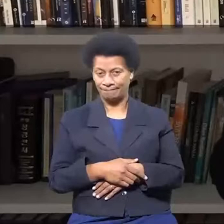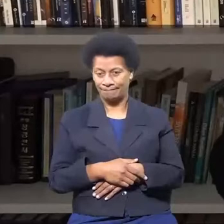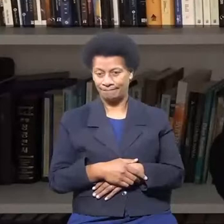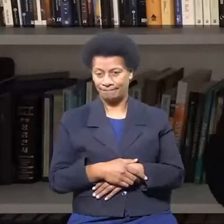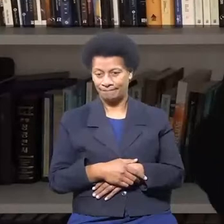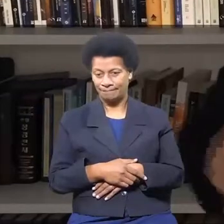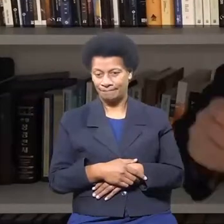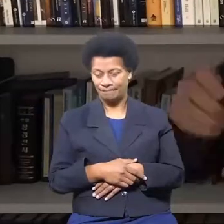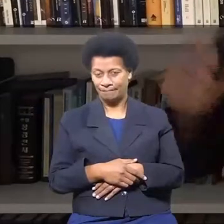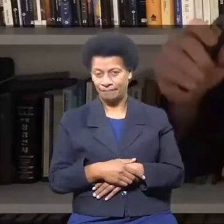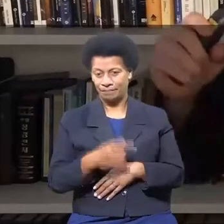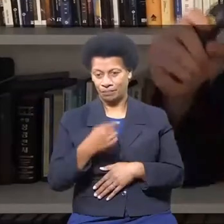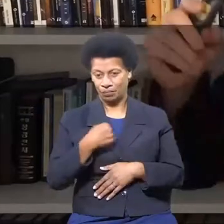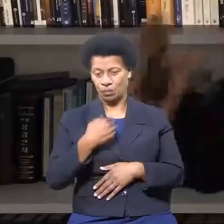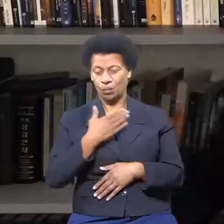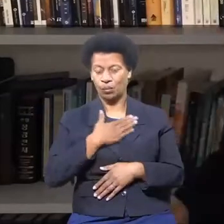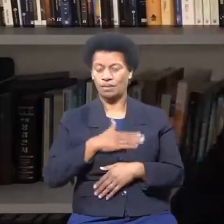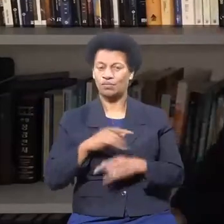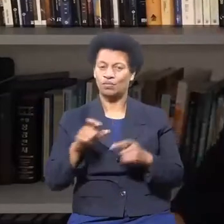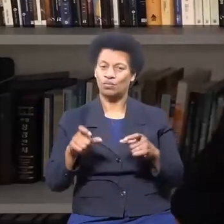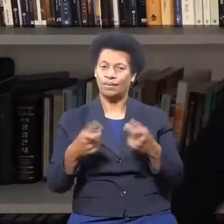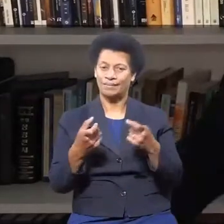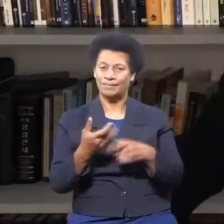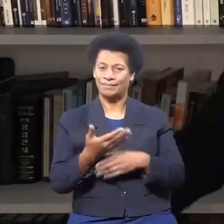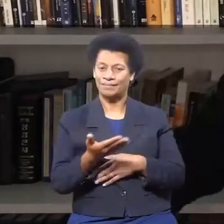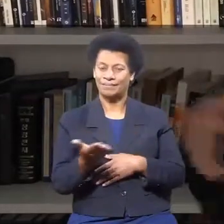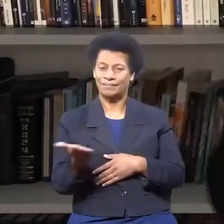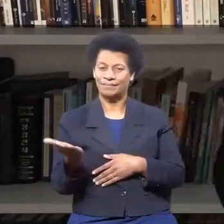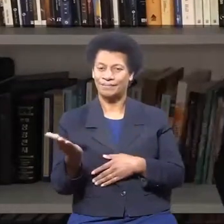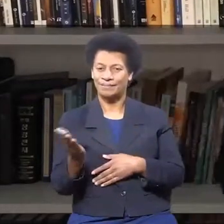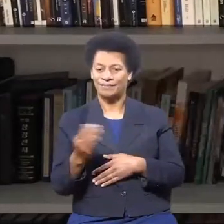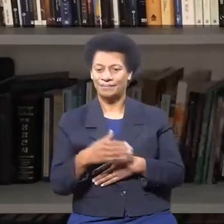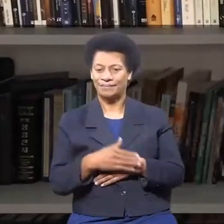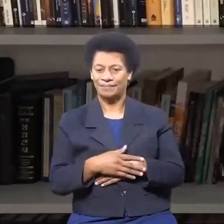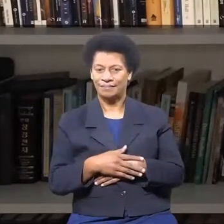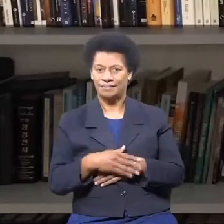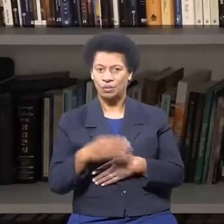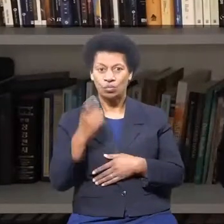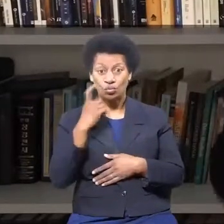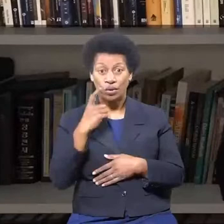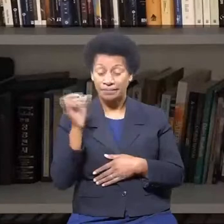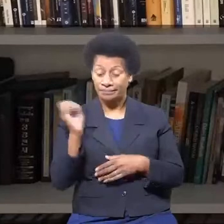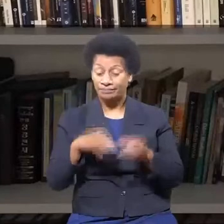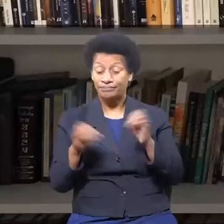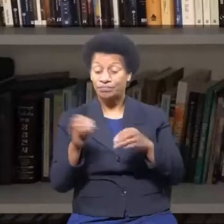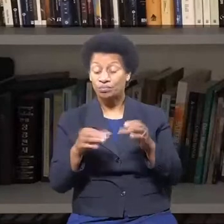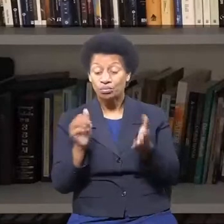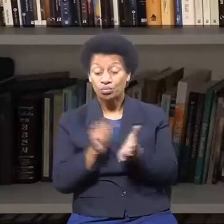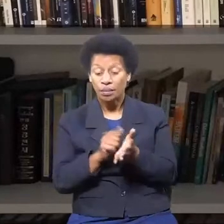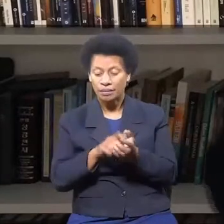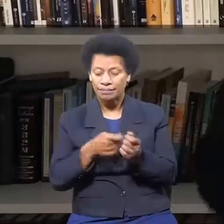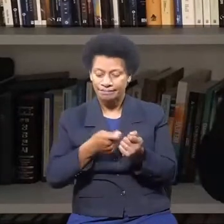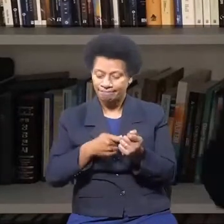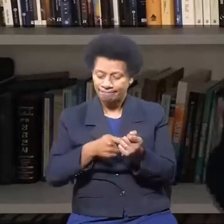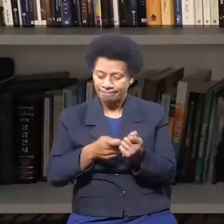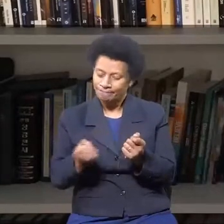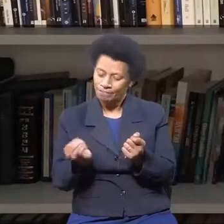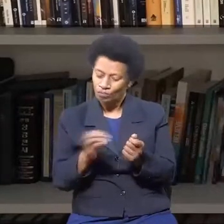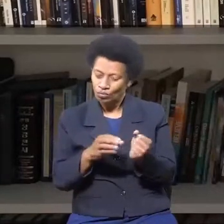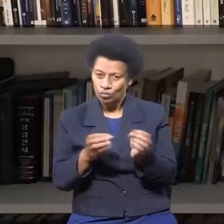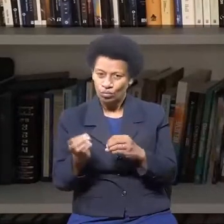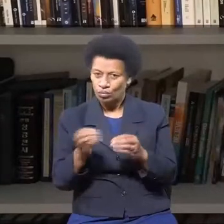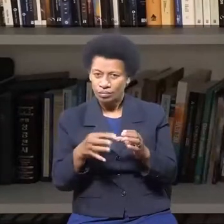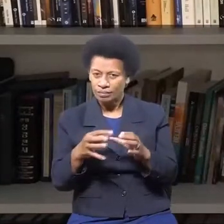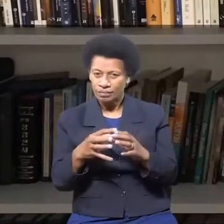this, is that I want to challenge you to put that car back together again. That's a very,